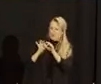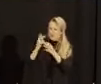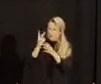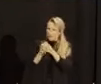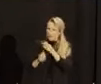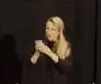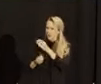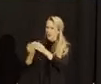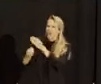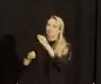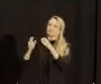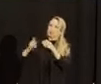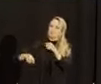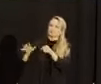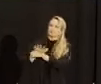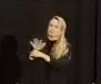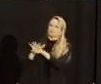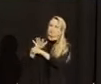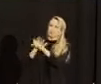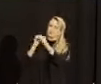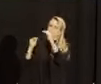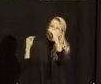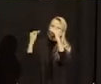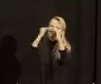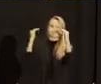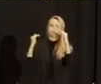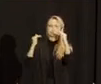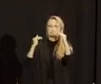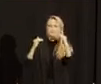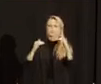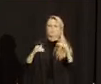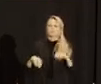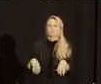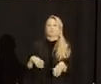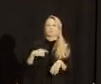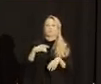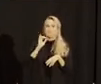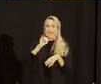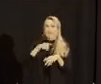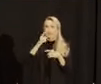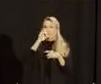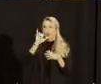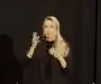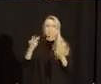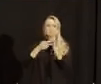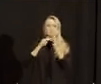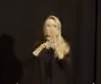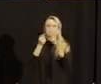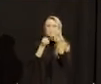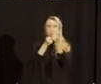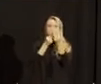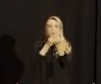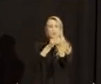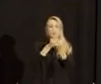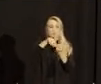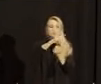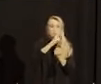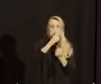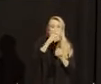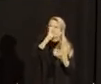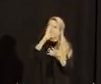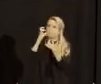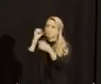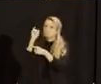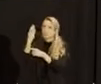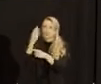the work that we continue, is supporting job seekers, supporting employees themselves, and really focusing